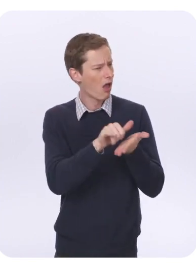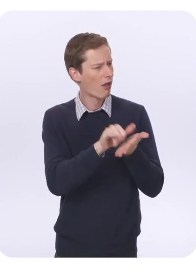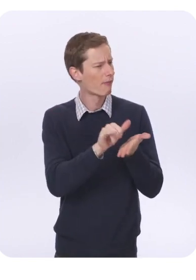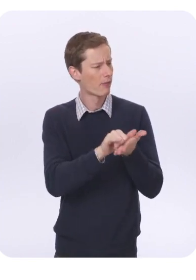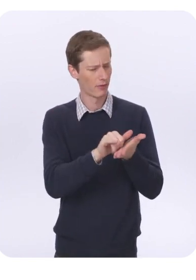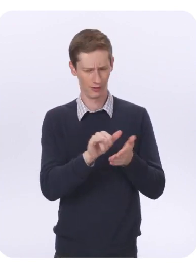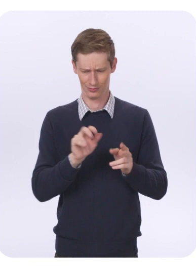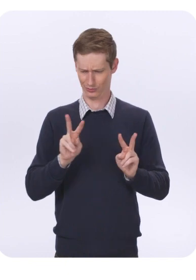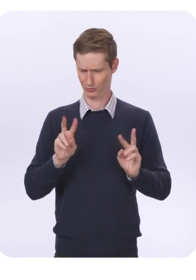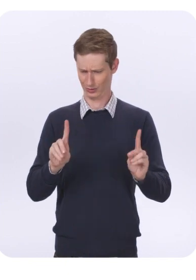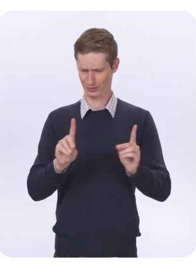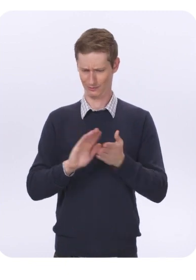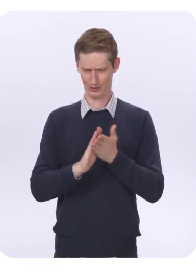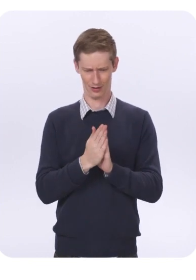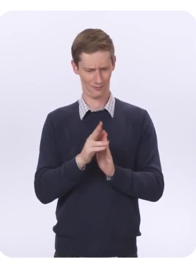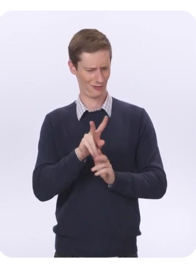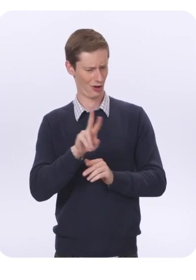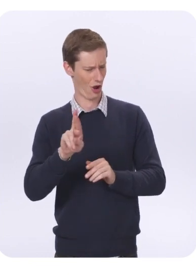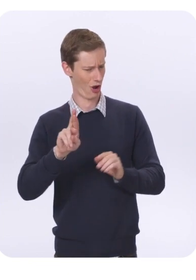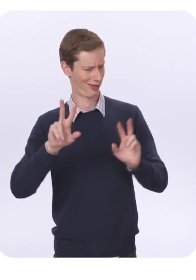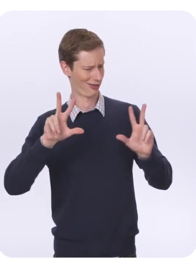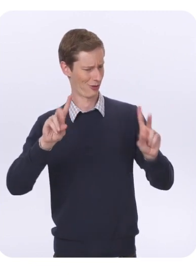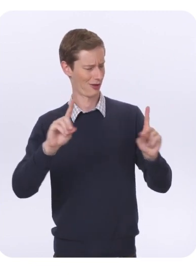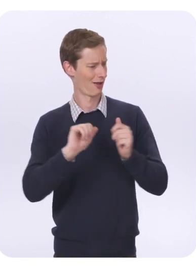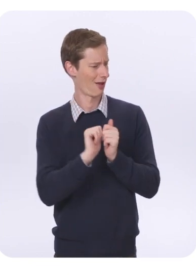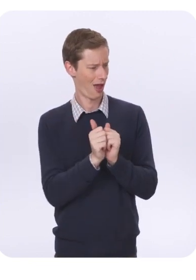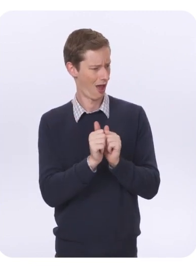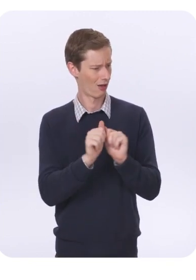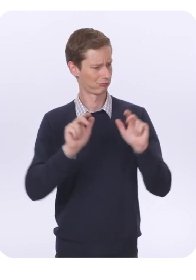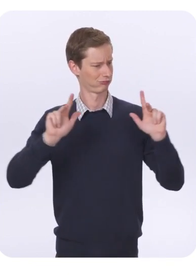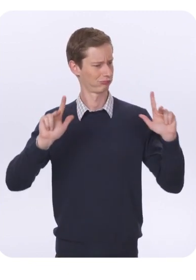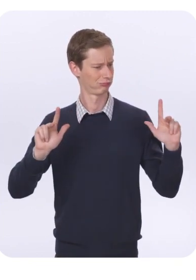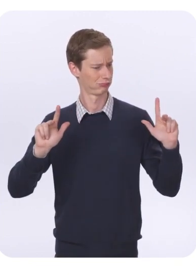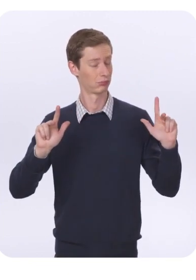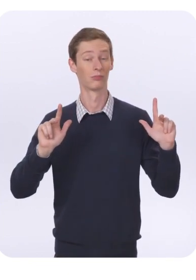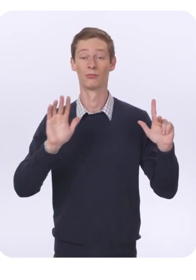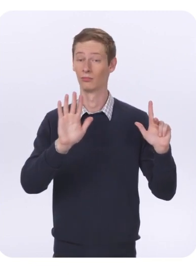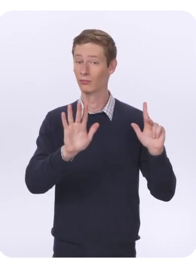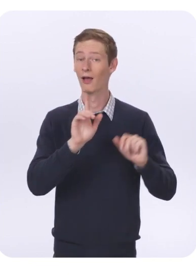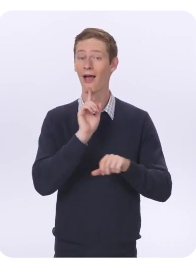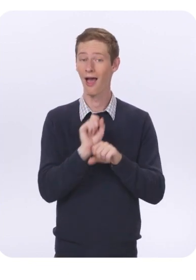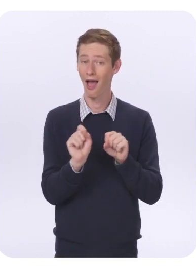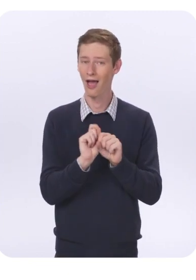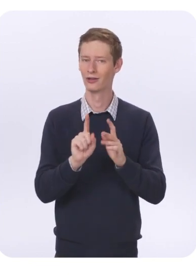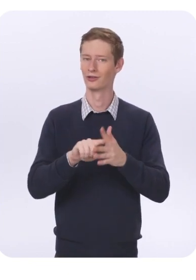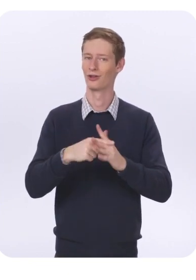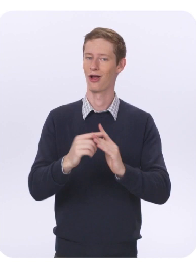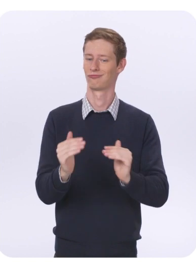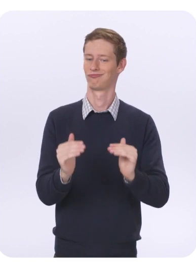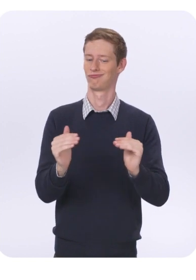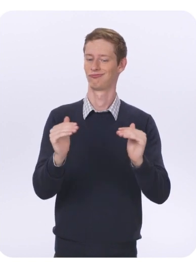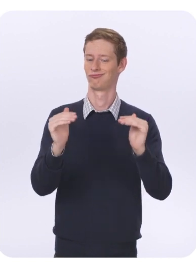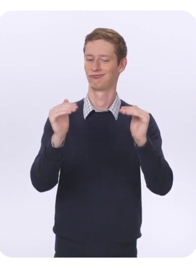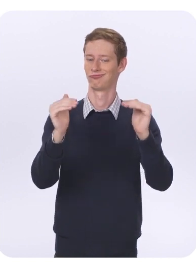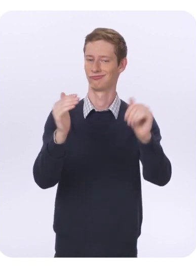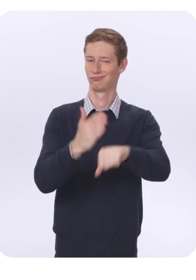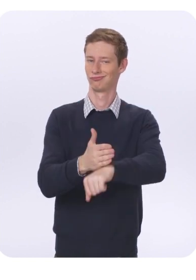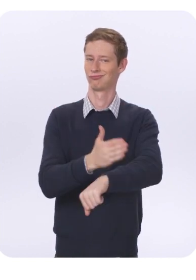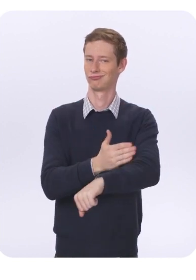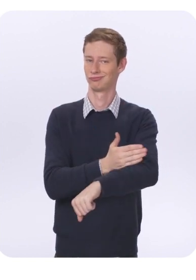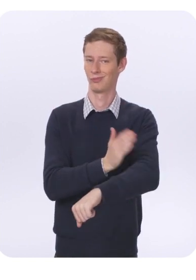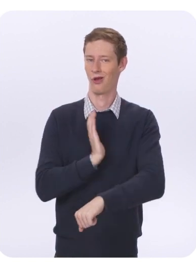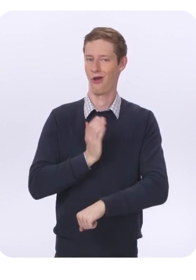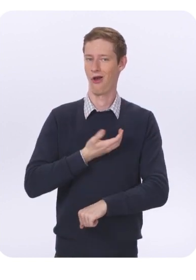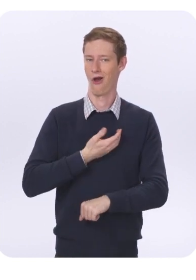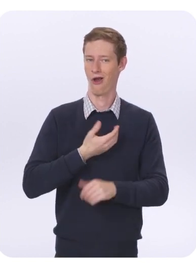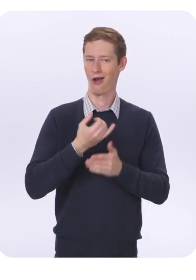be translated into 3D. But actually, we have started to elevate our graphics over the years, and we have been leaning more